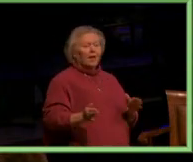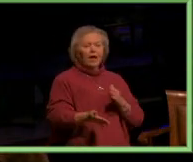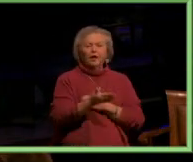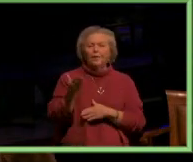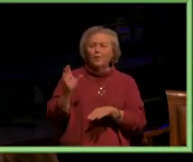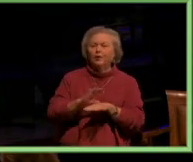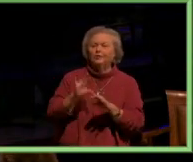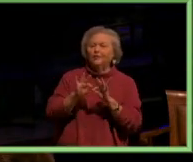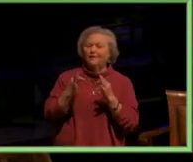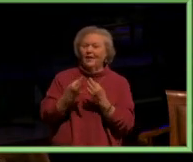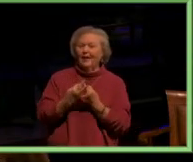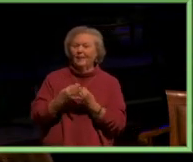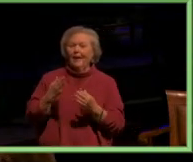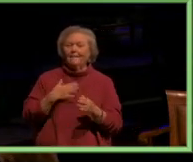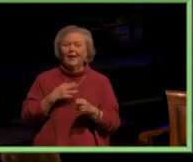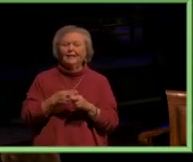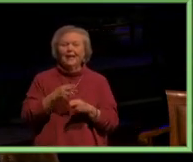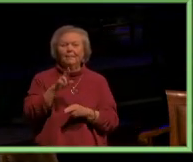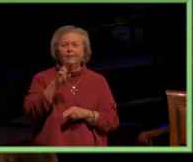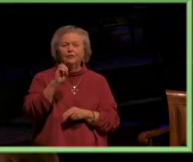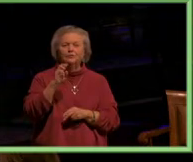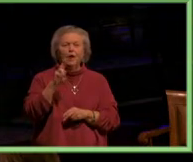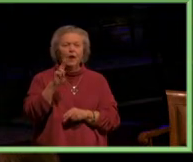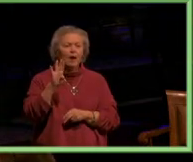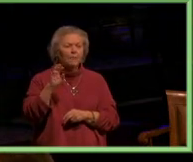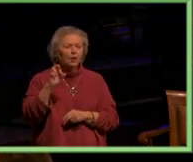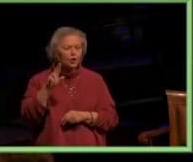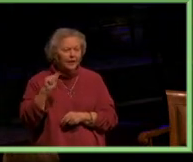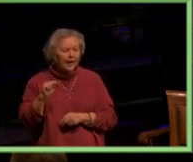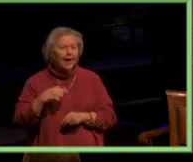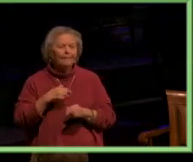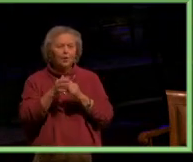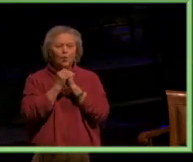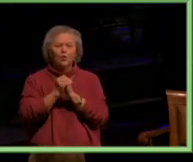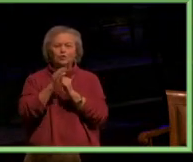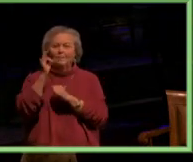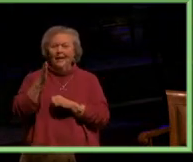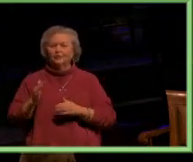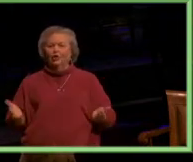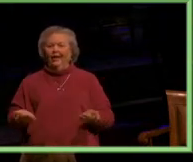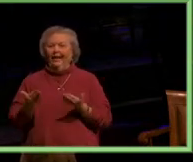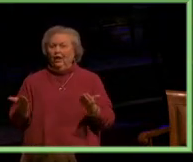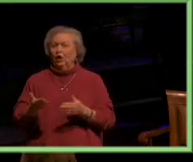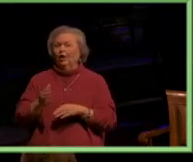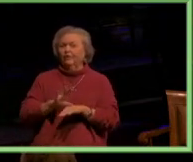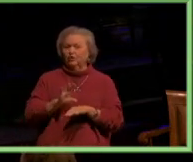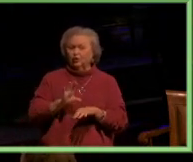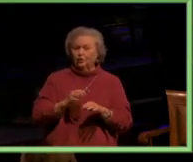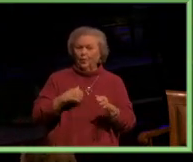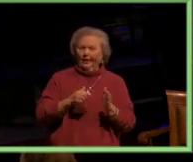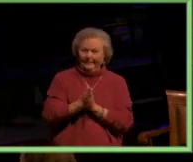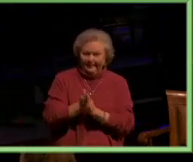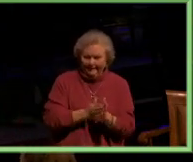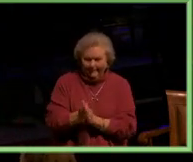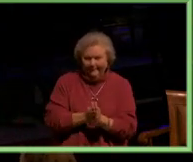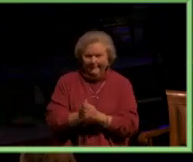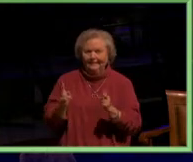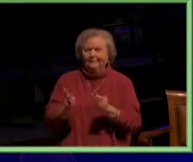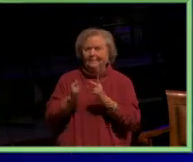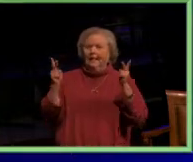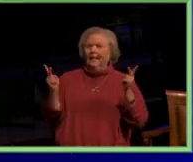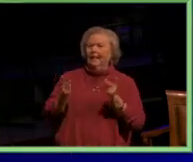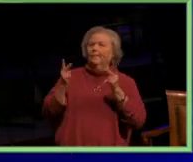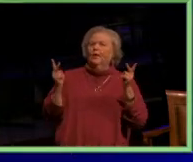morning, church family. My name is Robert. I'm one of the worship pastors here at Brushy Creek, and we are excited today to celebrate